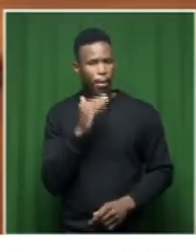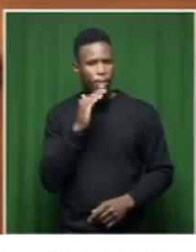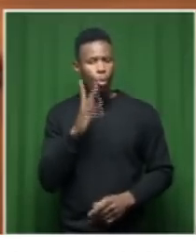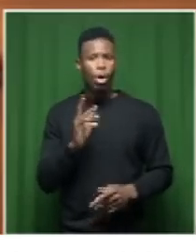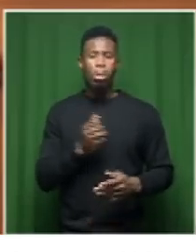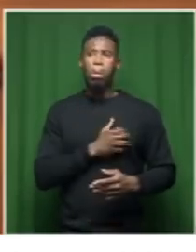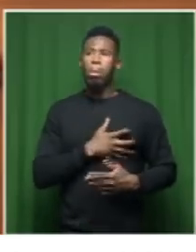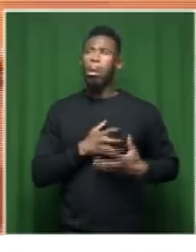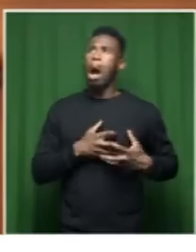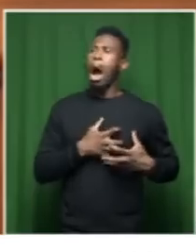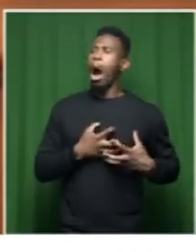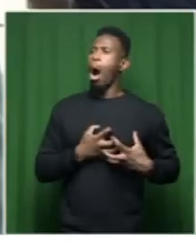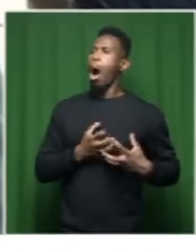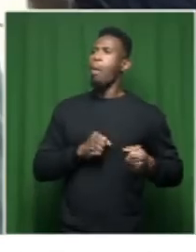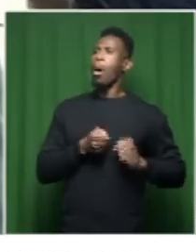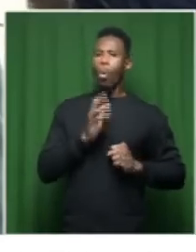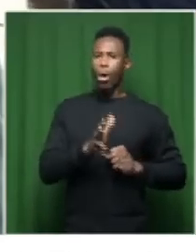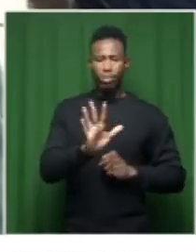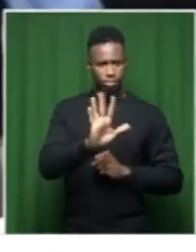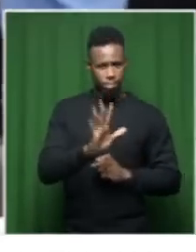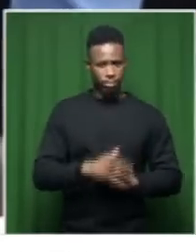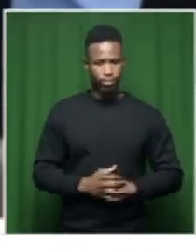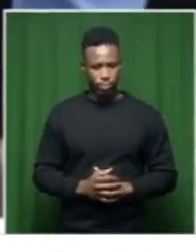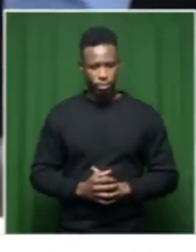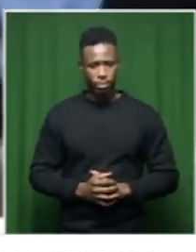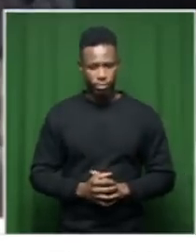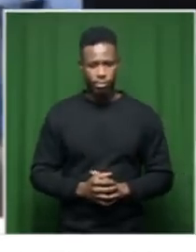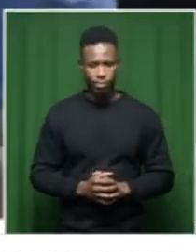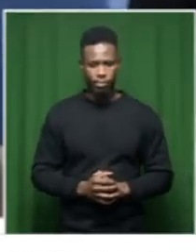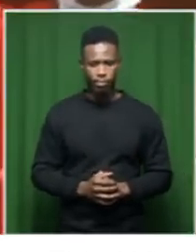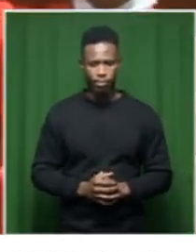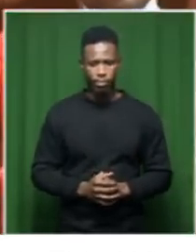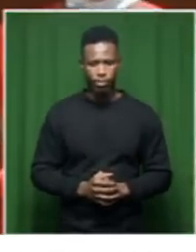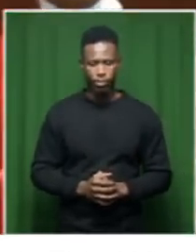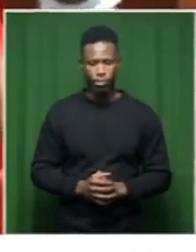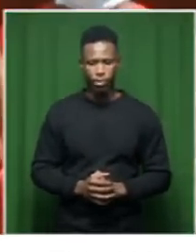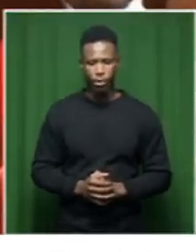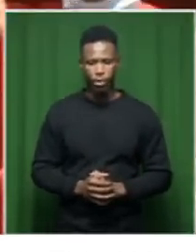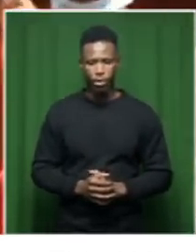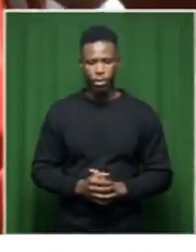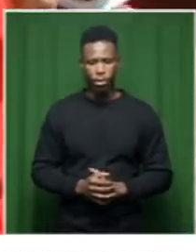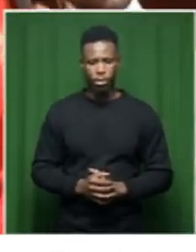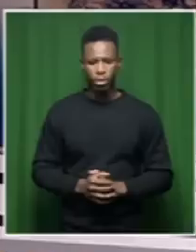you'll have when that reality comes. Kenny Mapanga, SABC News, Johannesburg.